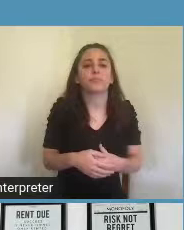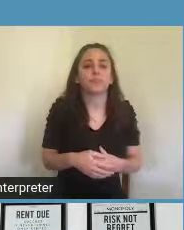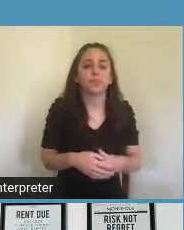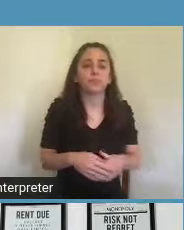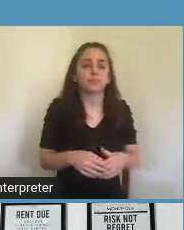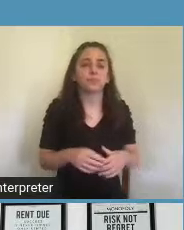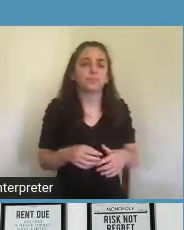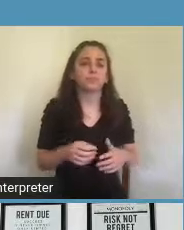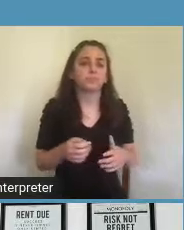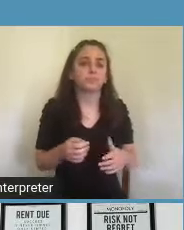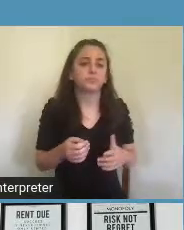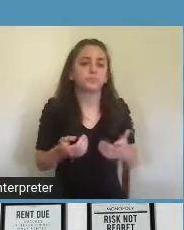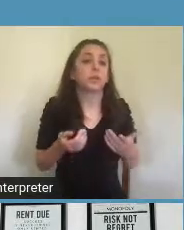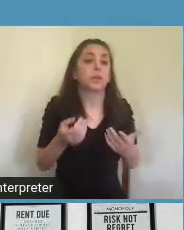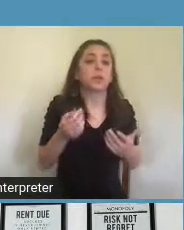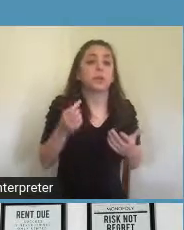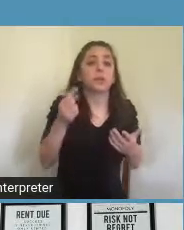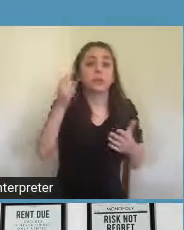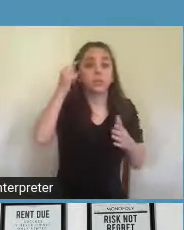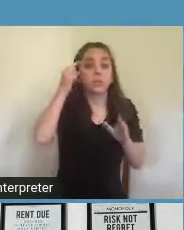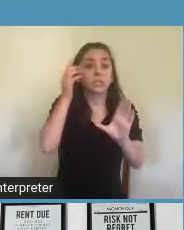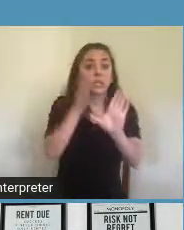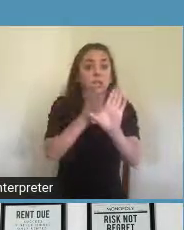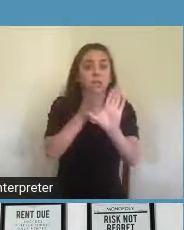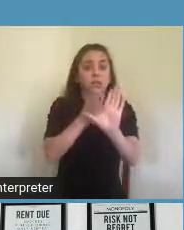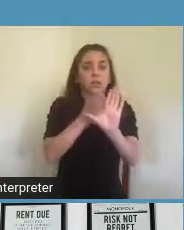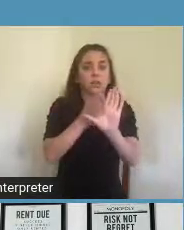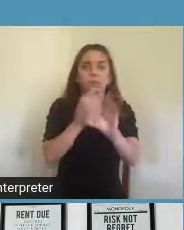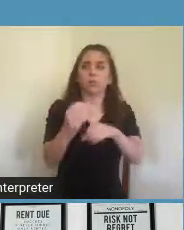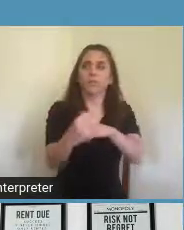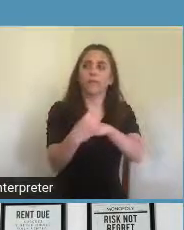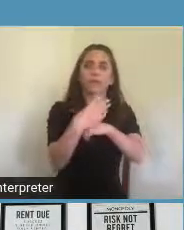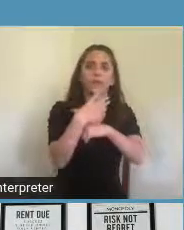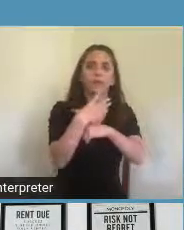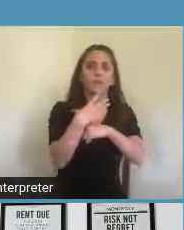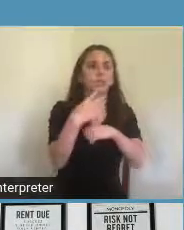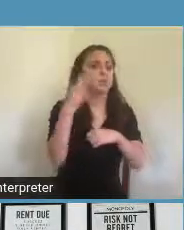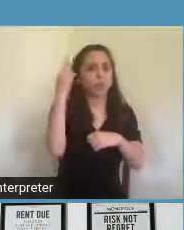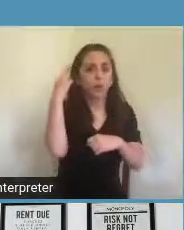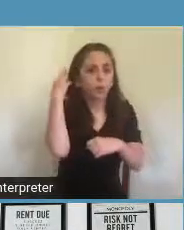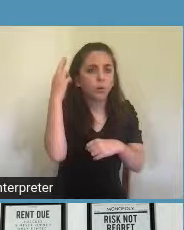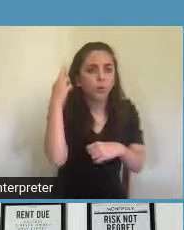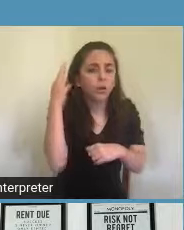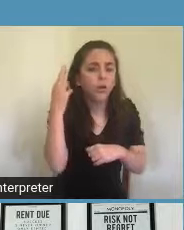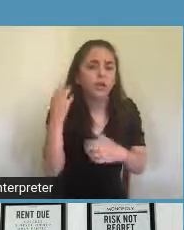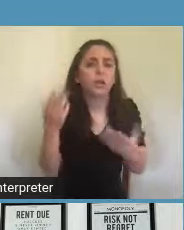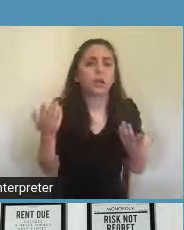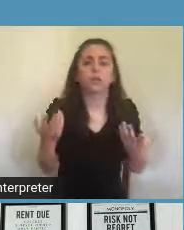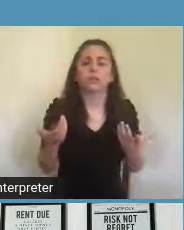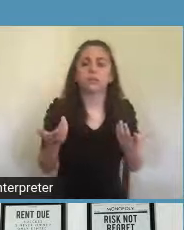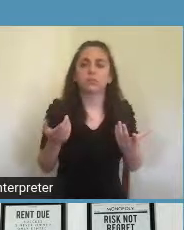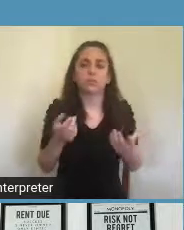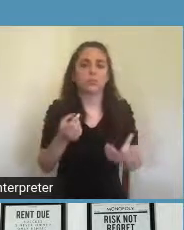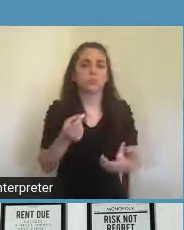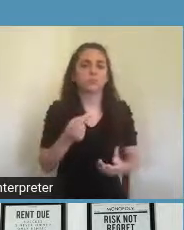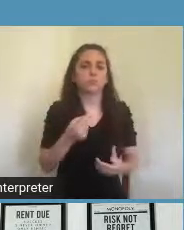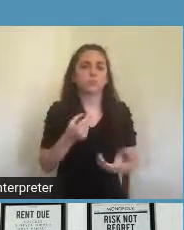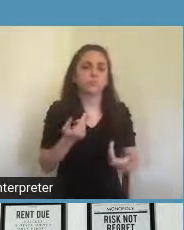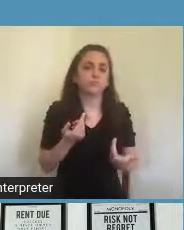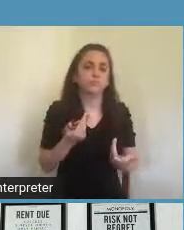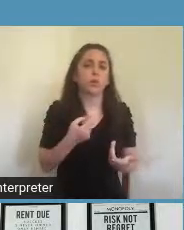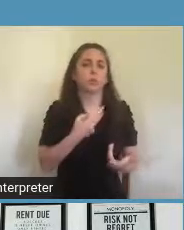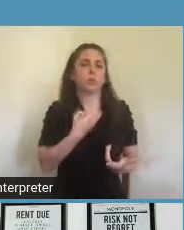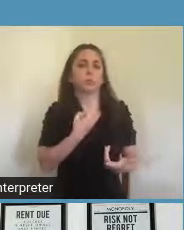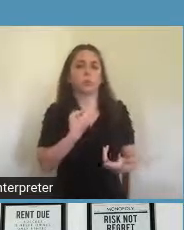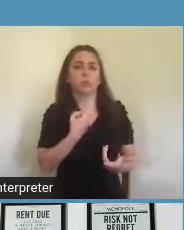the psychological effects that being one of one have on you